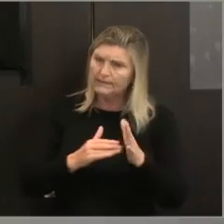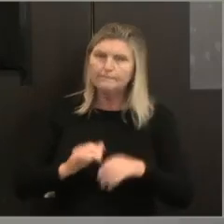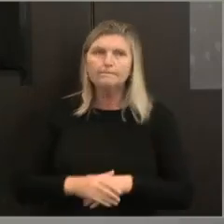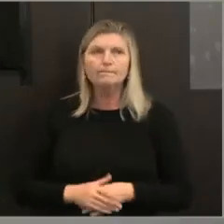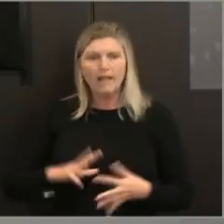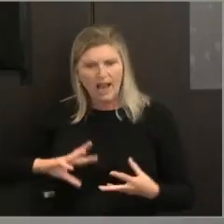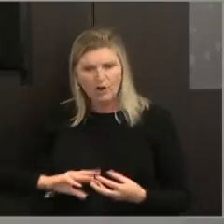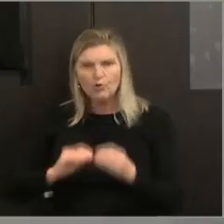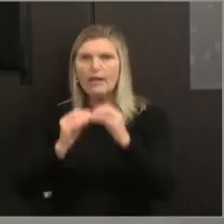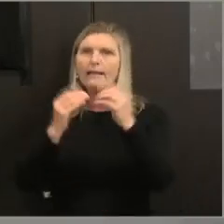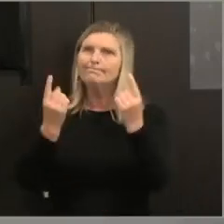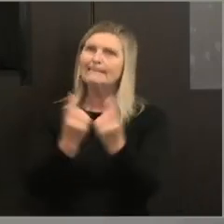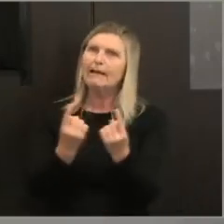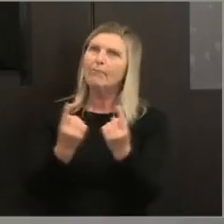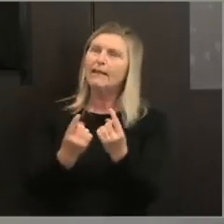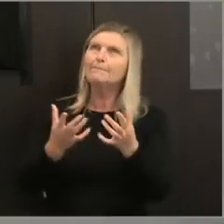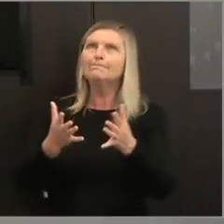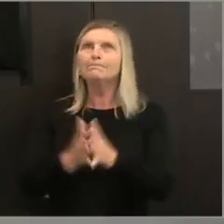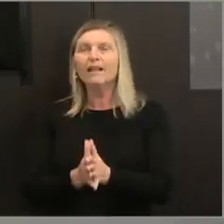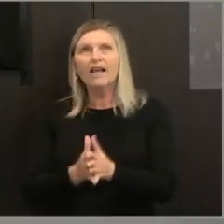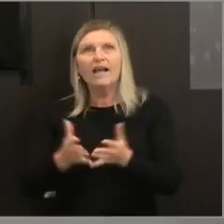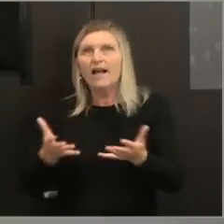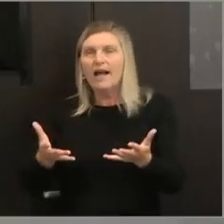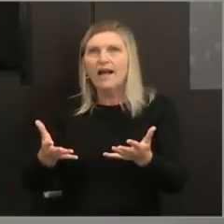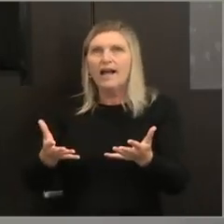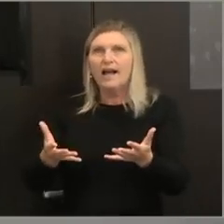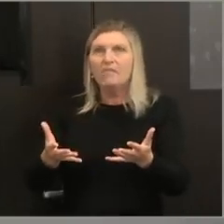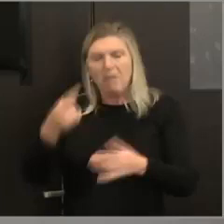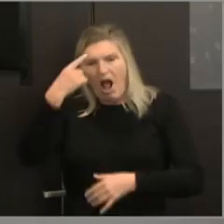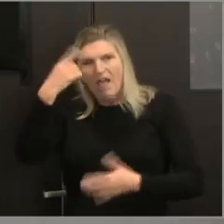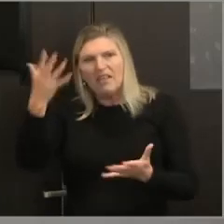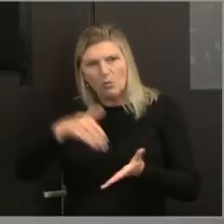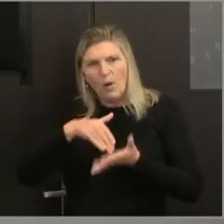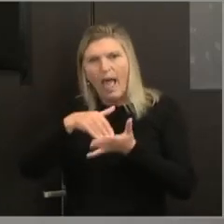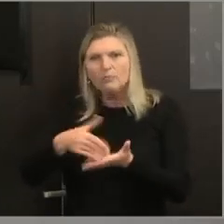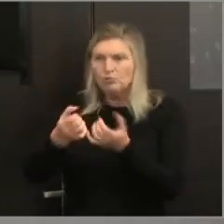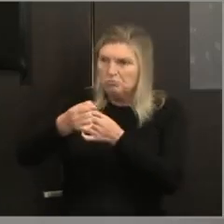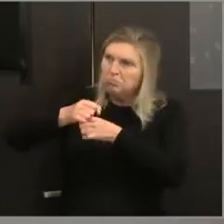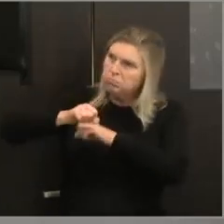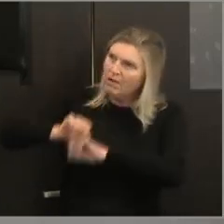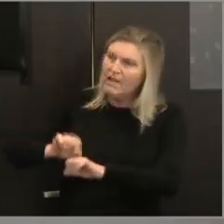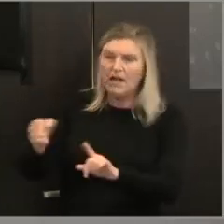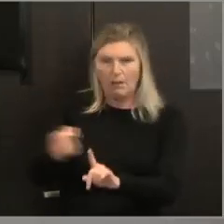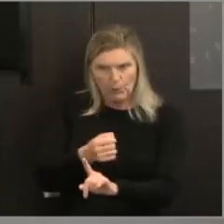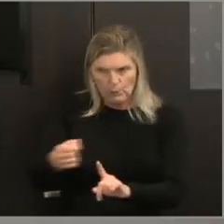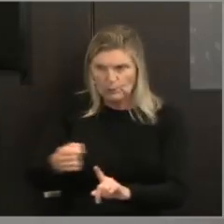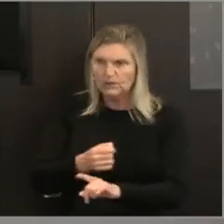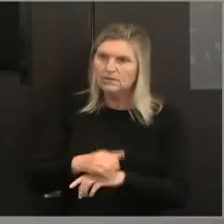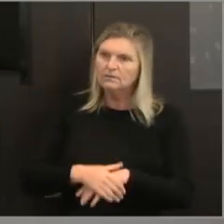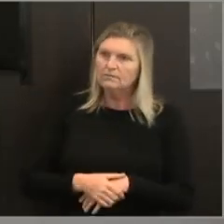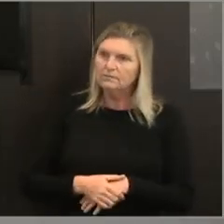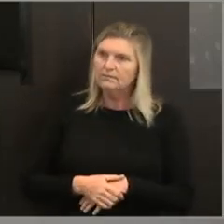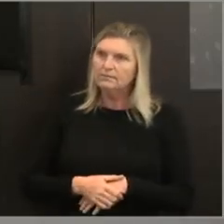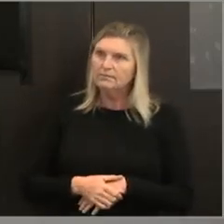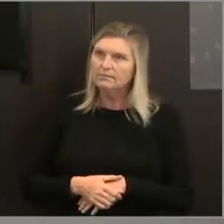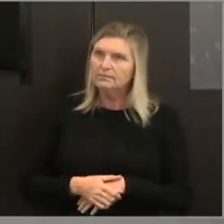and create something which will, I think, help prevent the abuse that this Commission